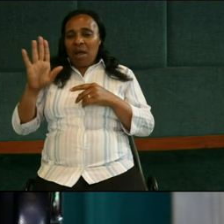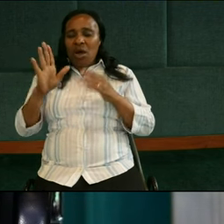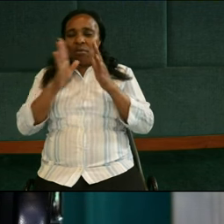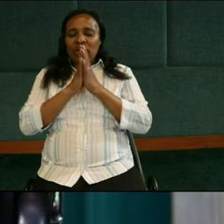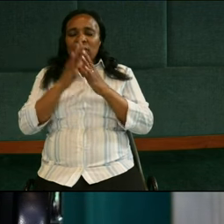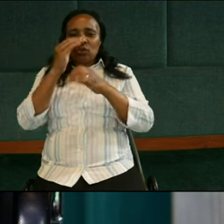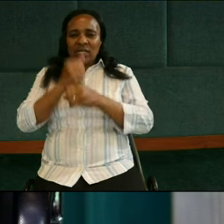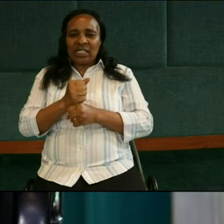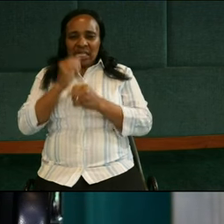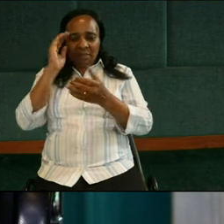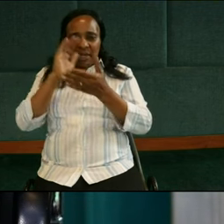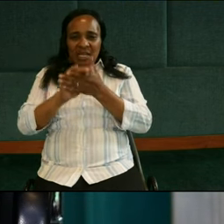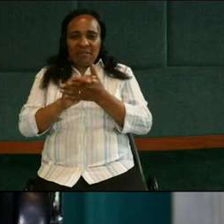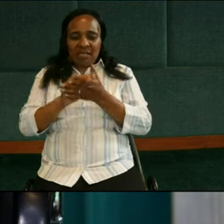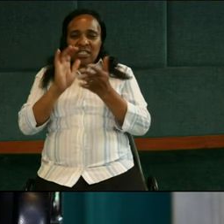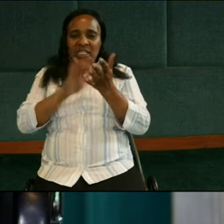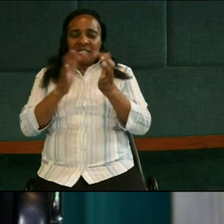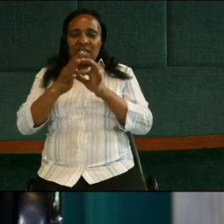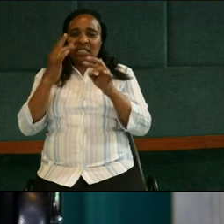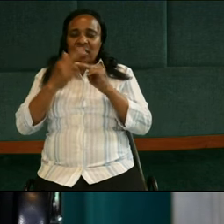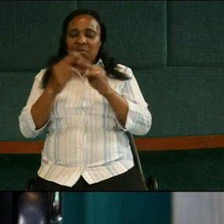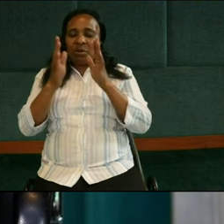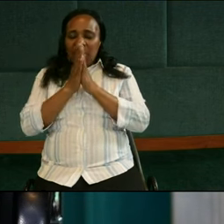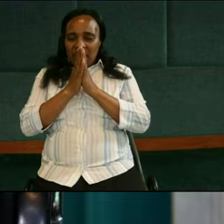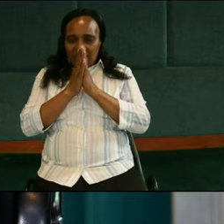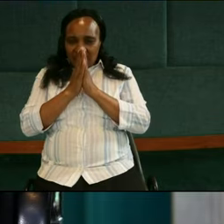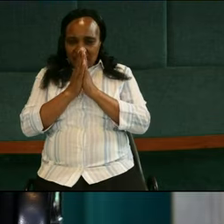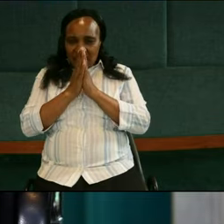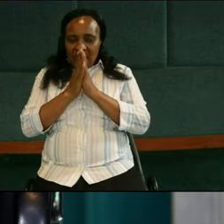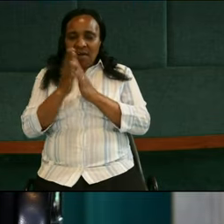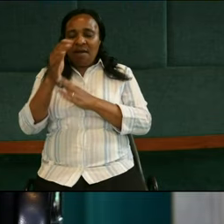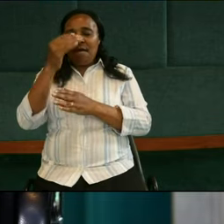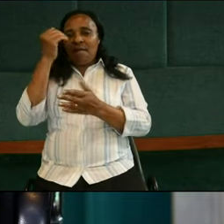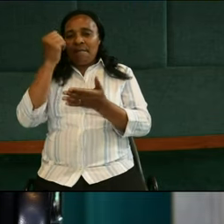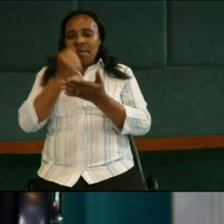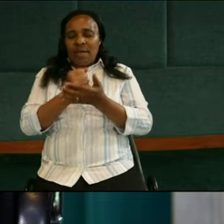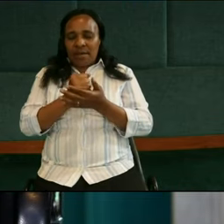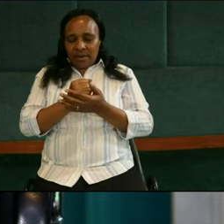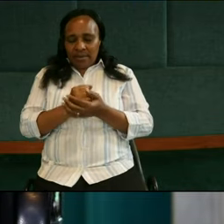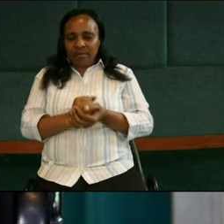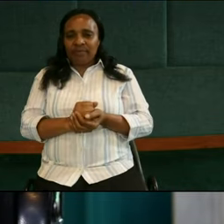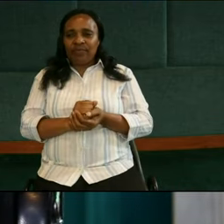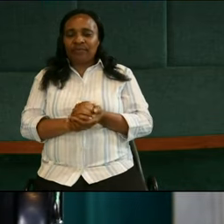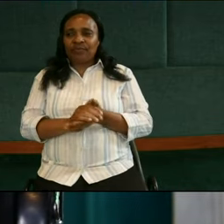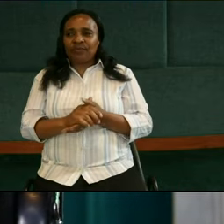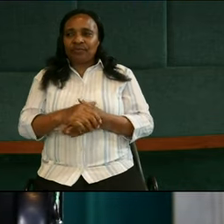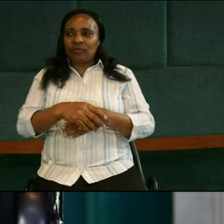trusting and believing, and in Jesus' name we pray. Amen. Amen.